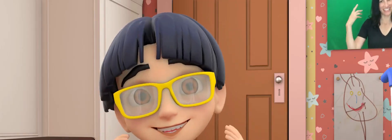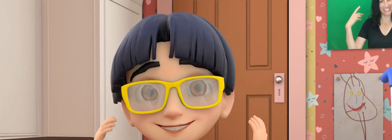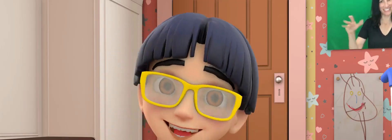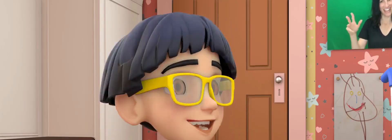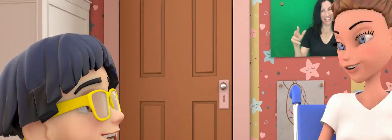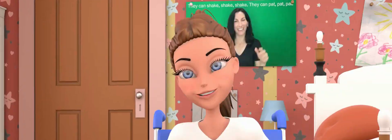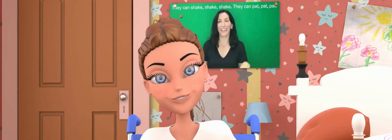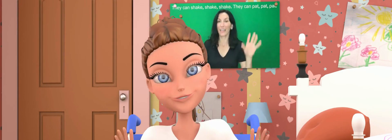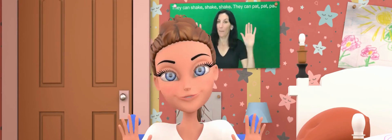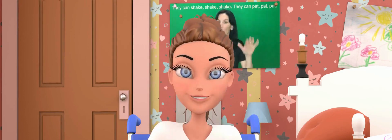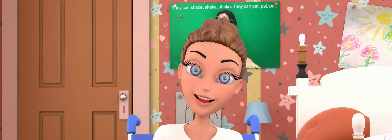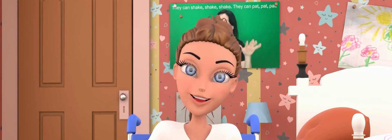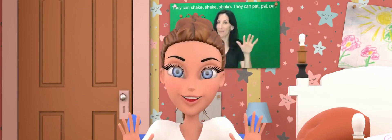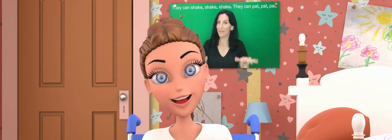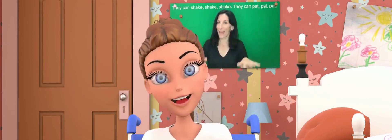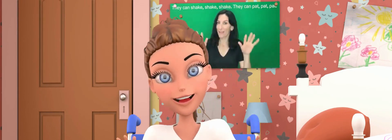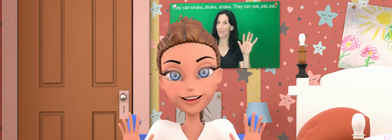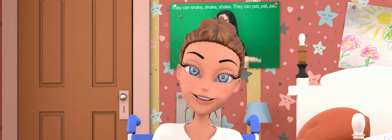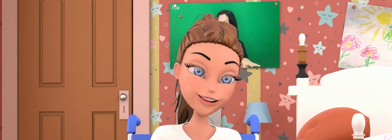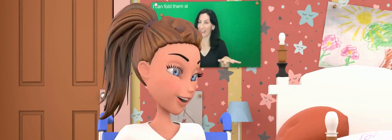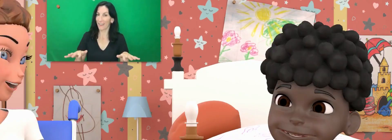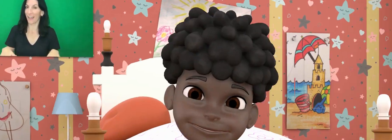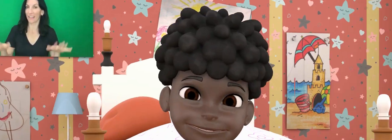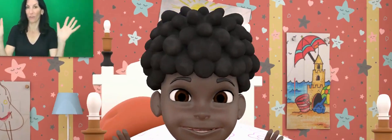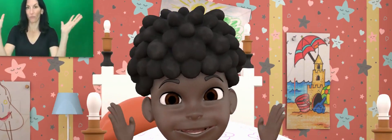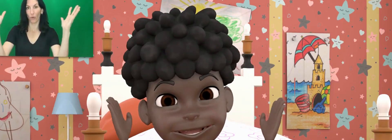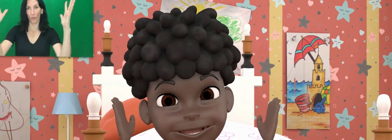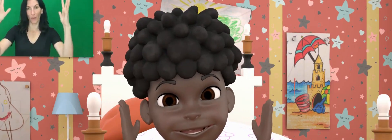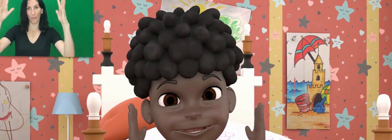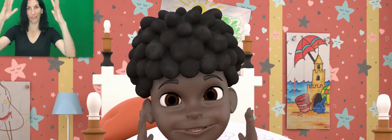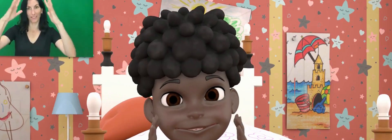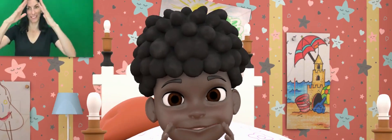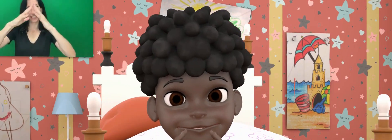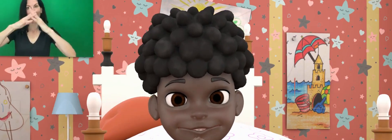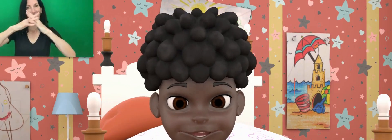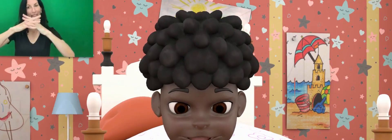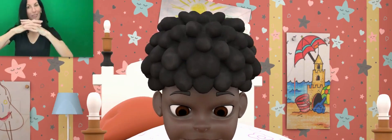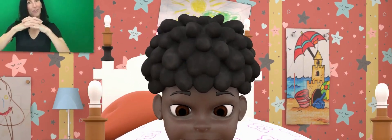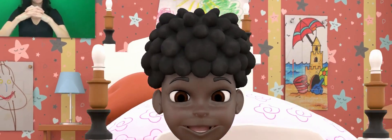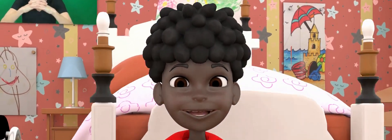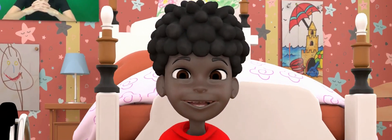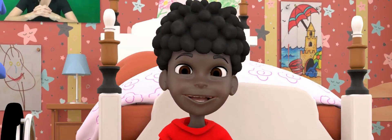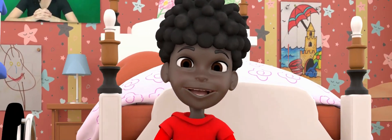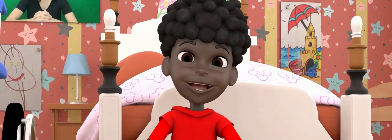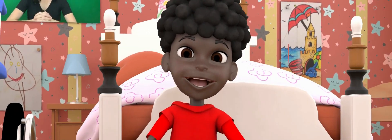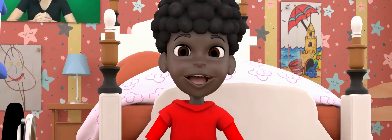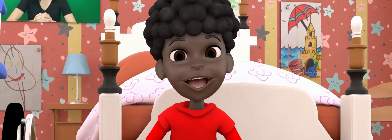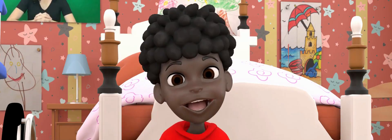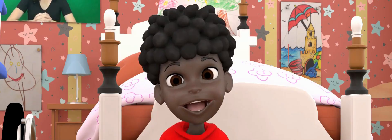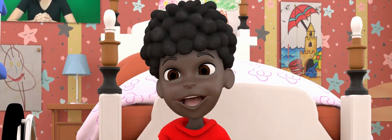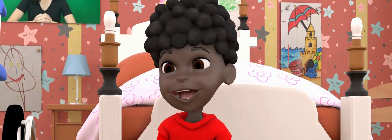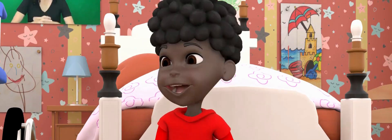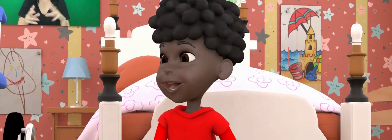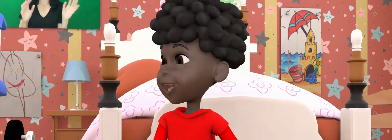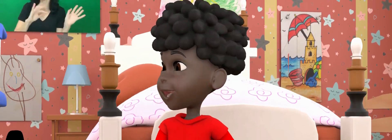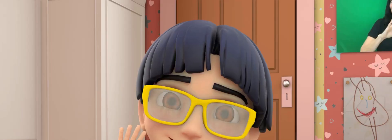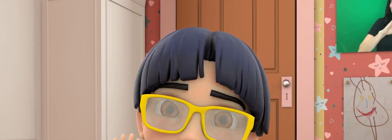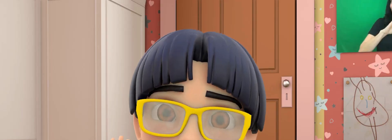shake, shake, shake. They can pat, pat, pat. I can fold them all together and put them in my